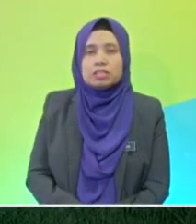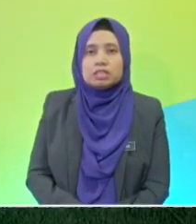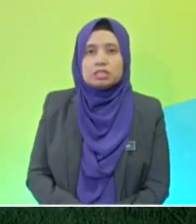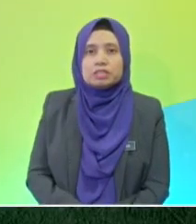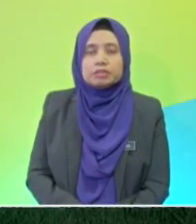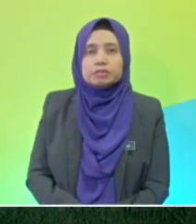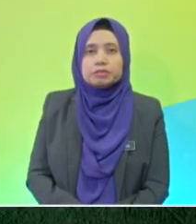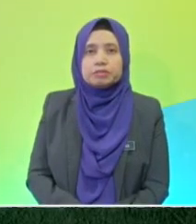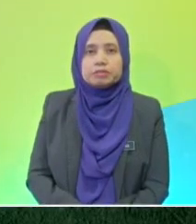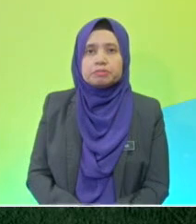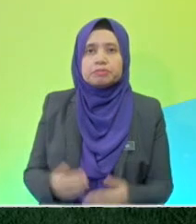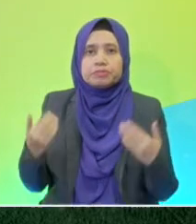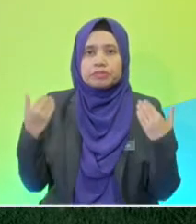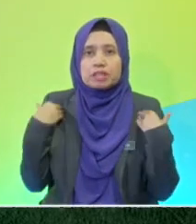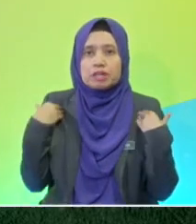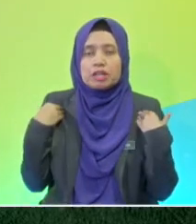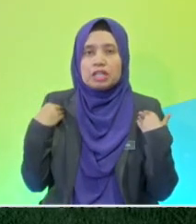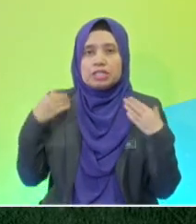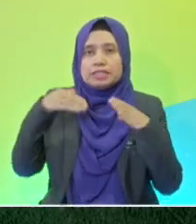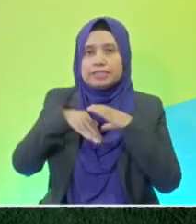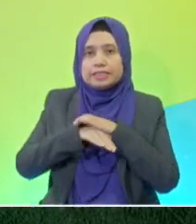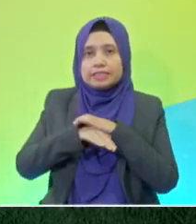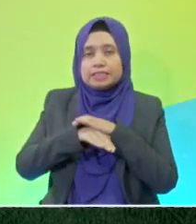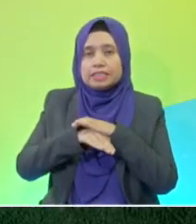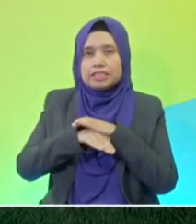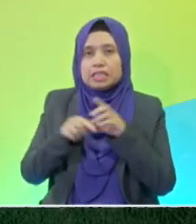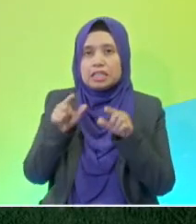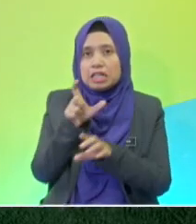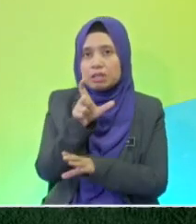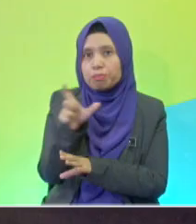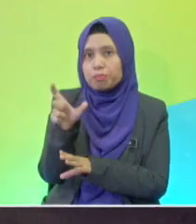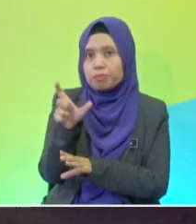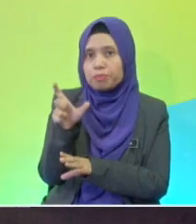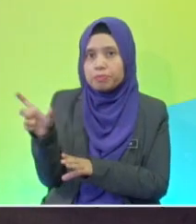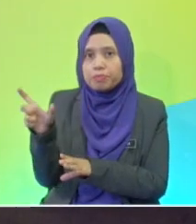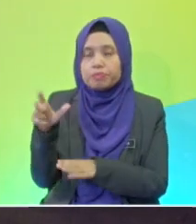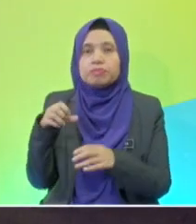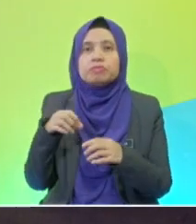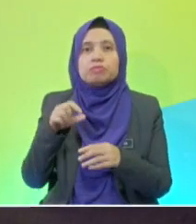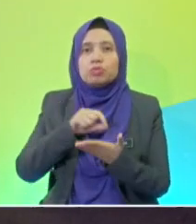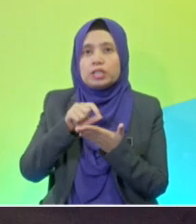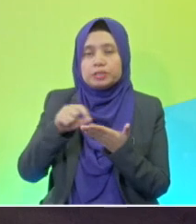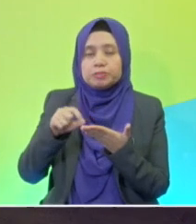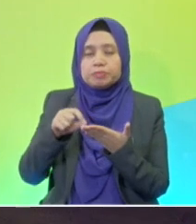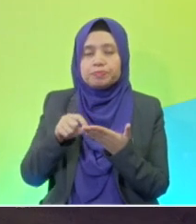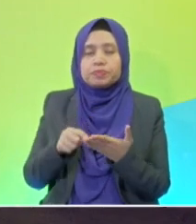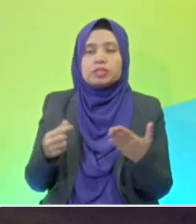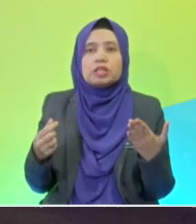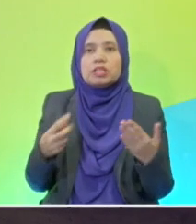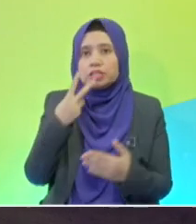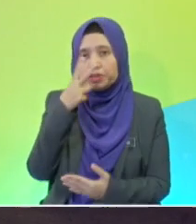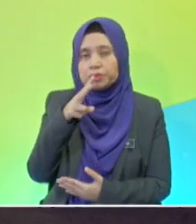she would have to fill in the blank with the correct answer. We have a look at the, we will have a look